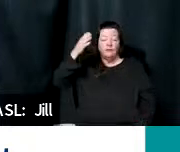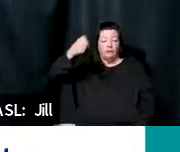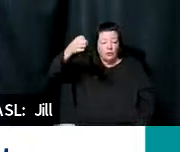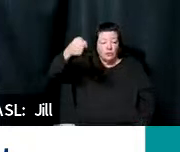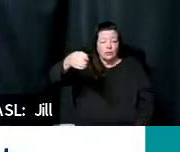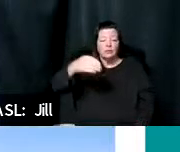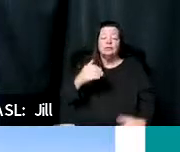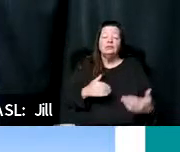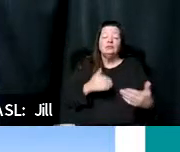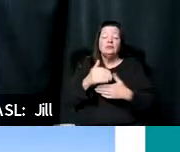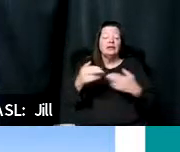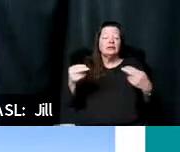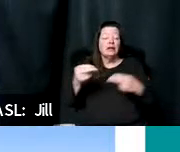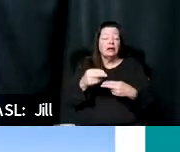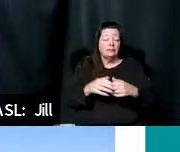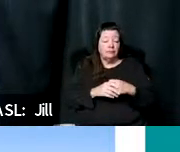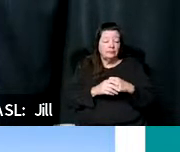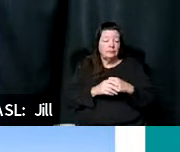Next slide, please.